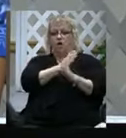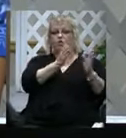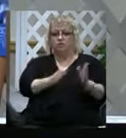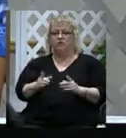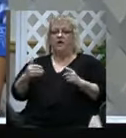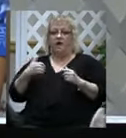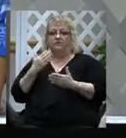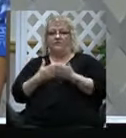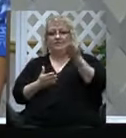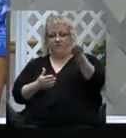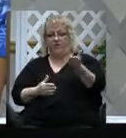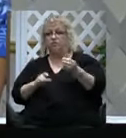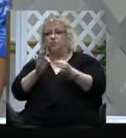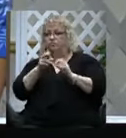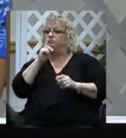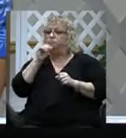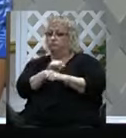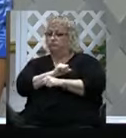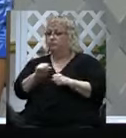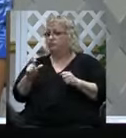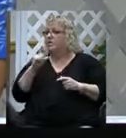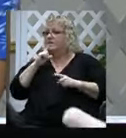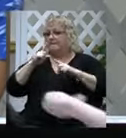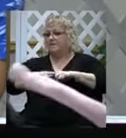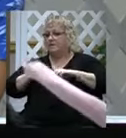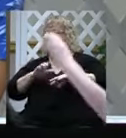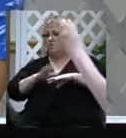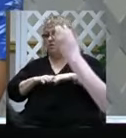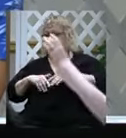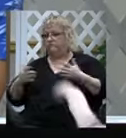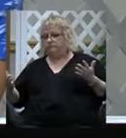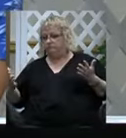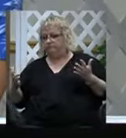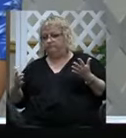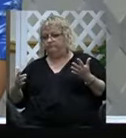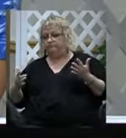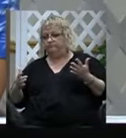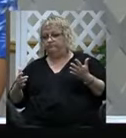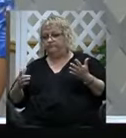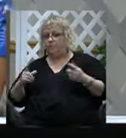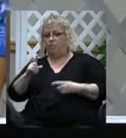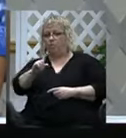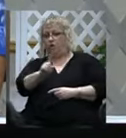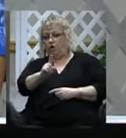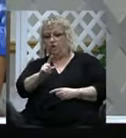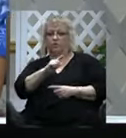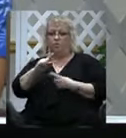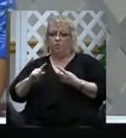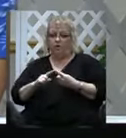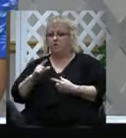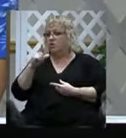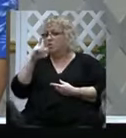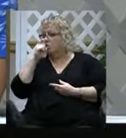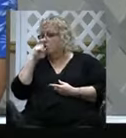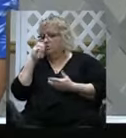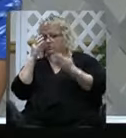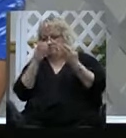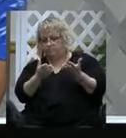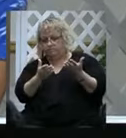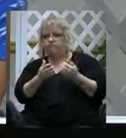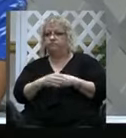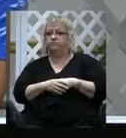to have somebody there. It really depends on, like I said, where, when, who, background information, any